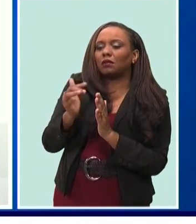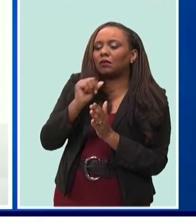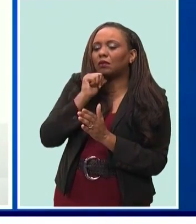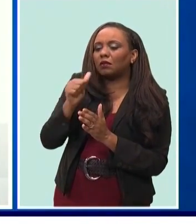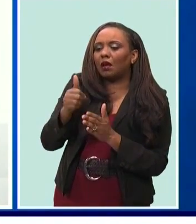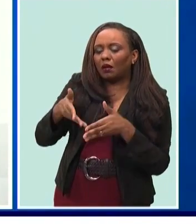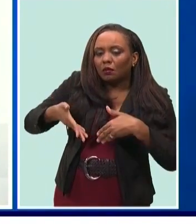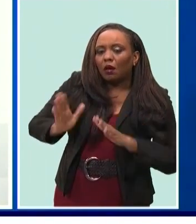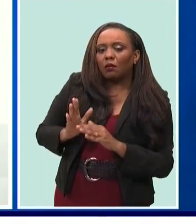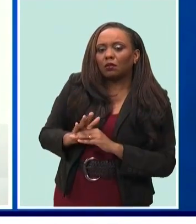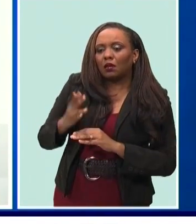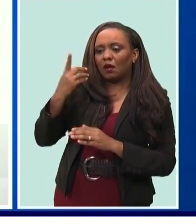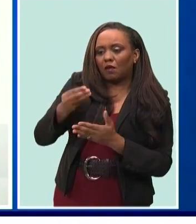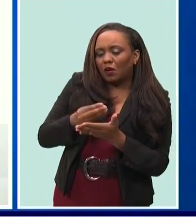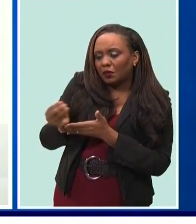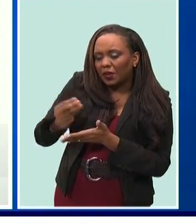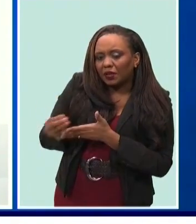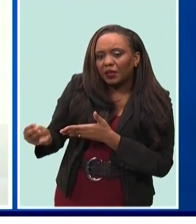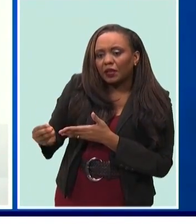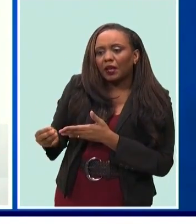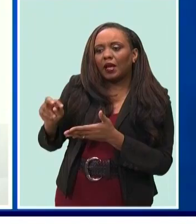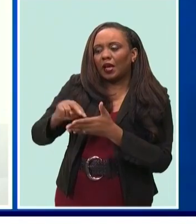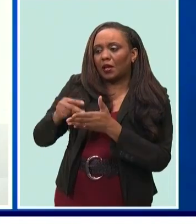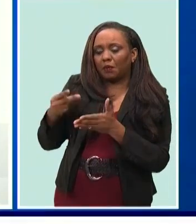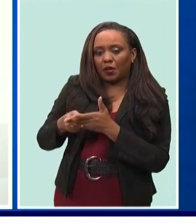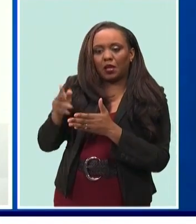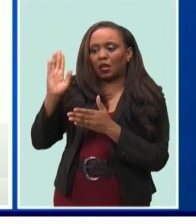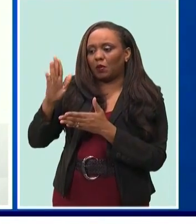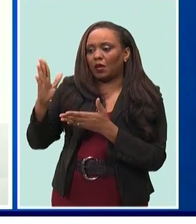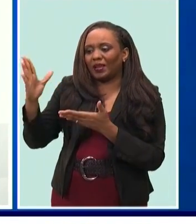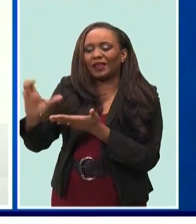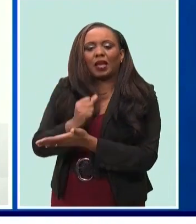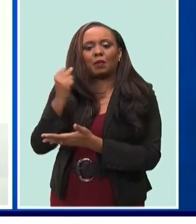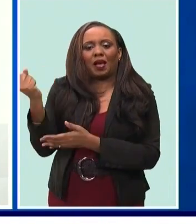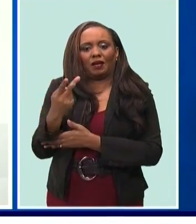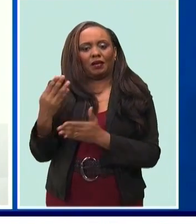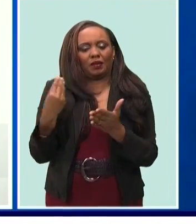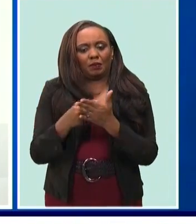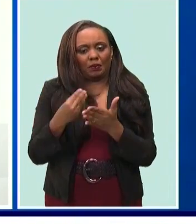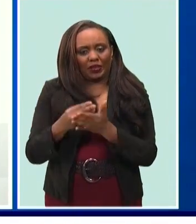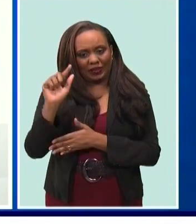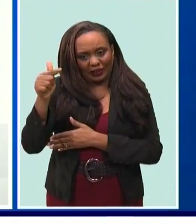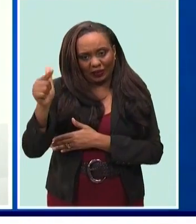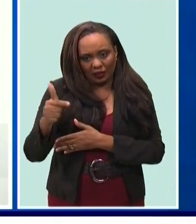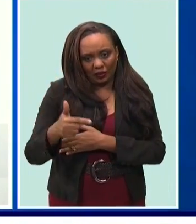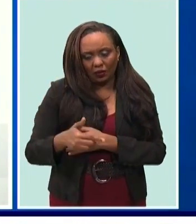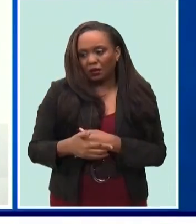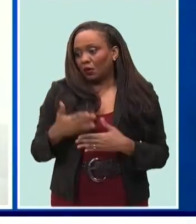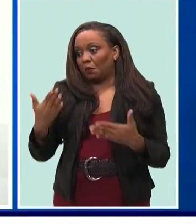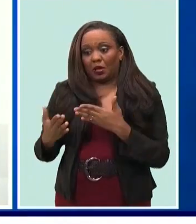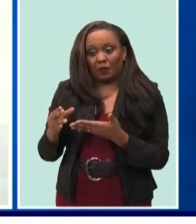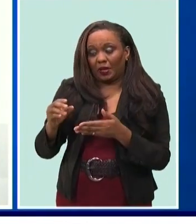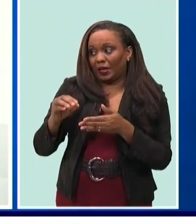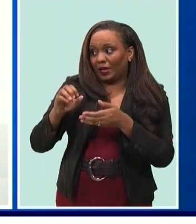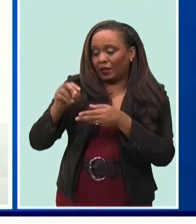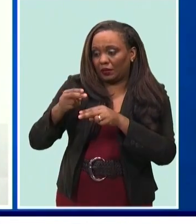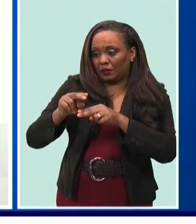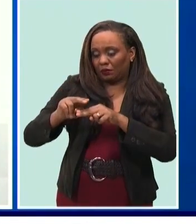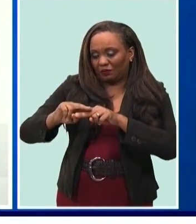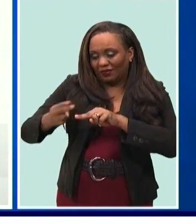therefore recoverable in the future through different action, through civil action, through deduction from pensions,